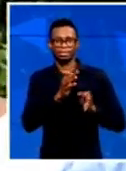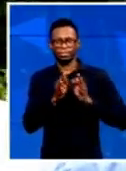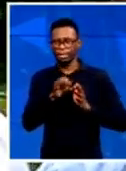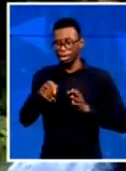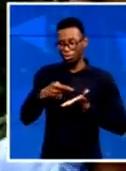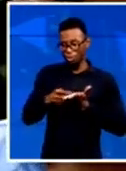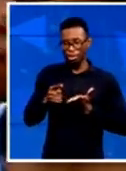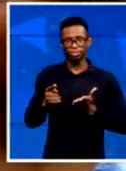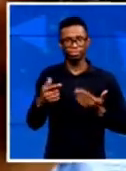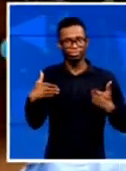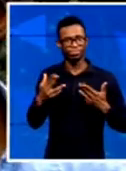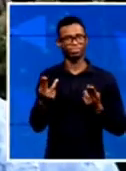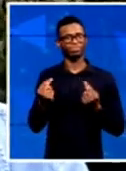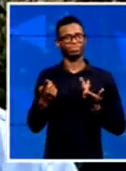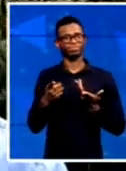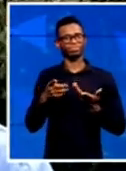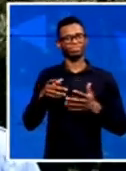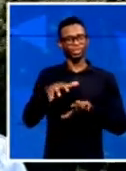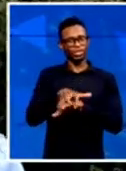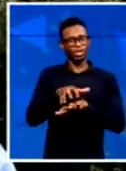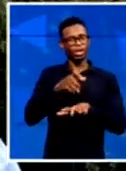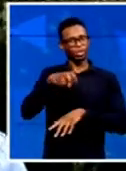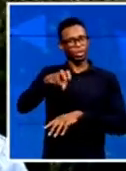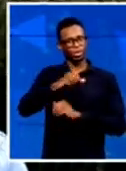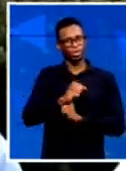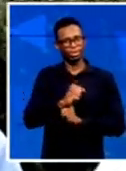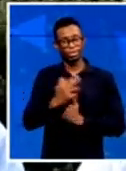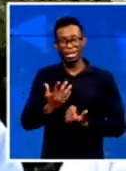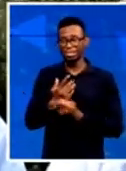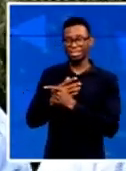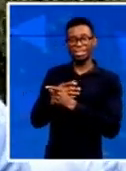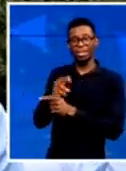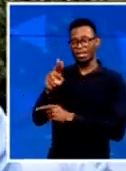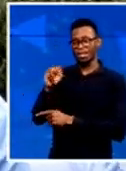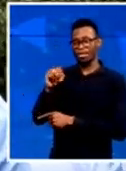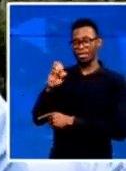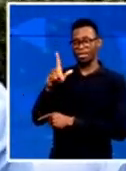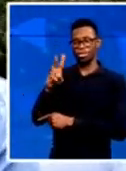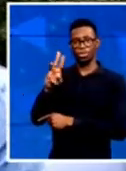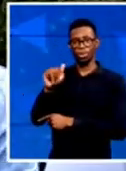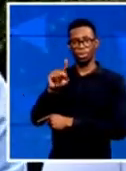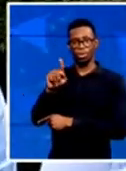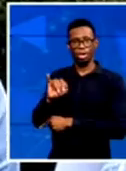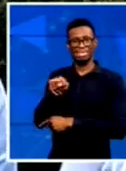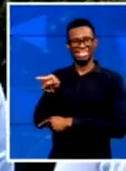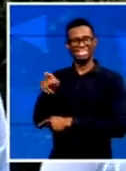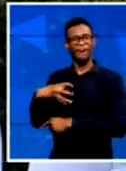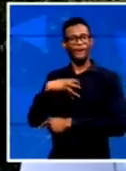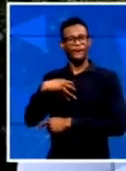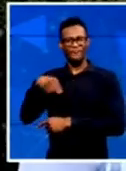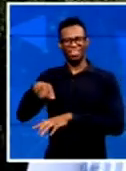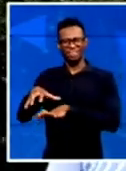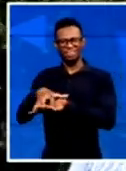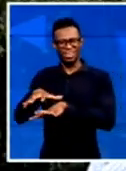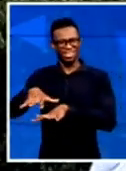the treasurer of this family-owned co-op homestead. Okay, she'll just clarify the name. This is